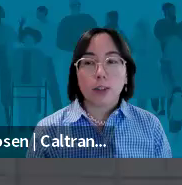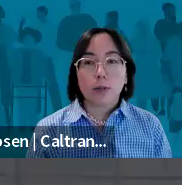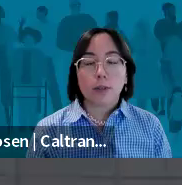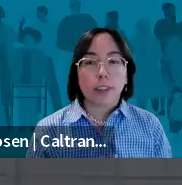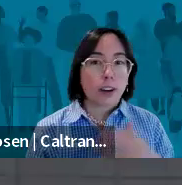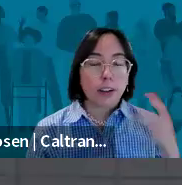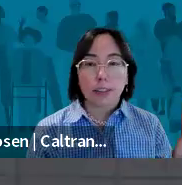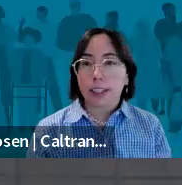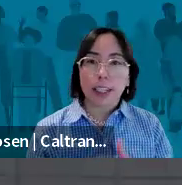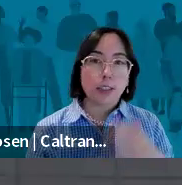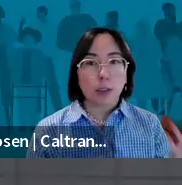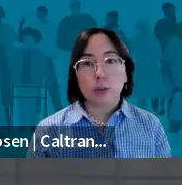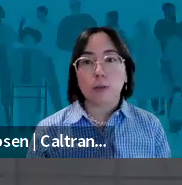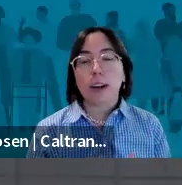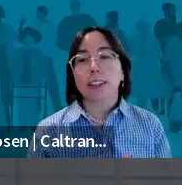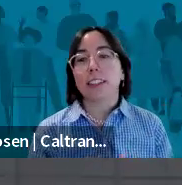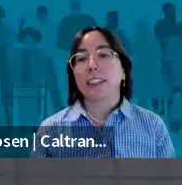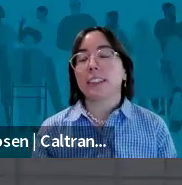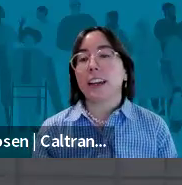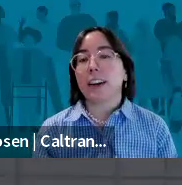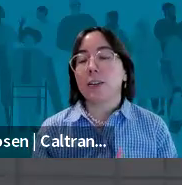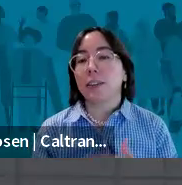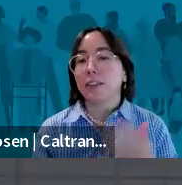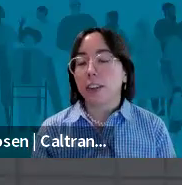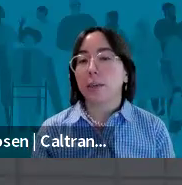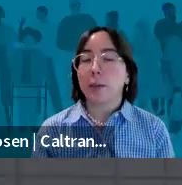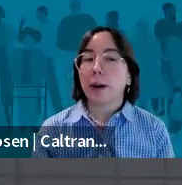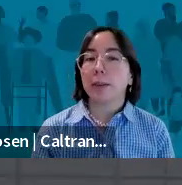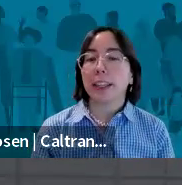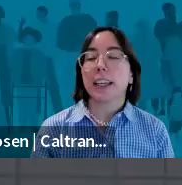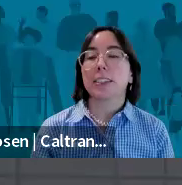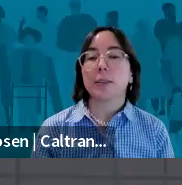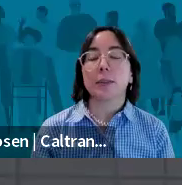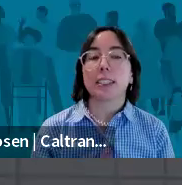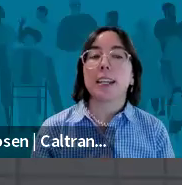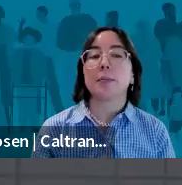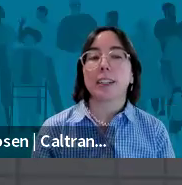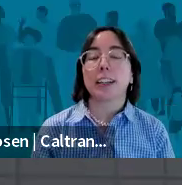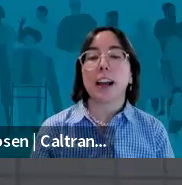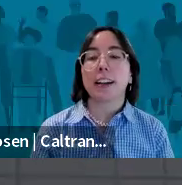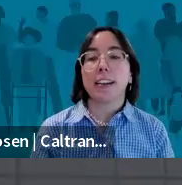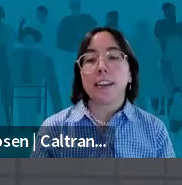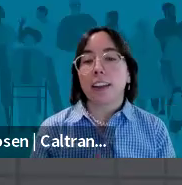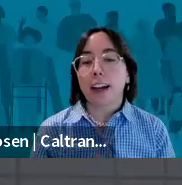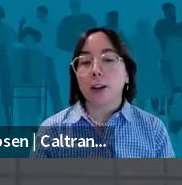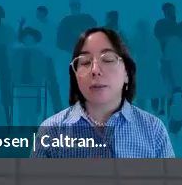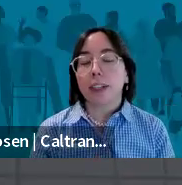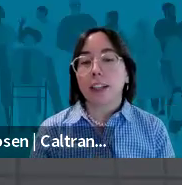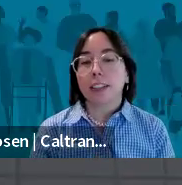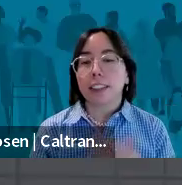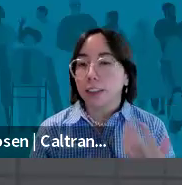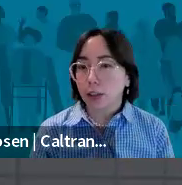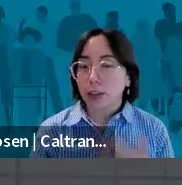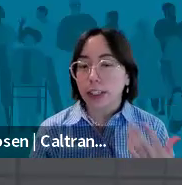And also in our engagement toolbox is that we've developed the public engagement plan template and guide that